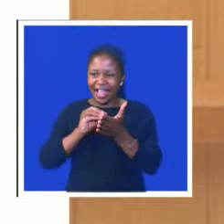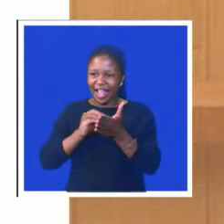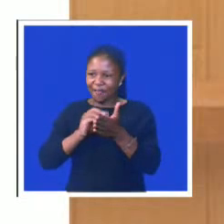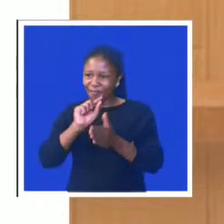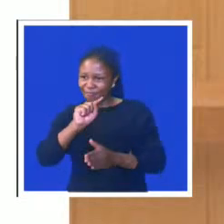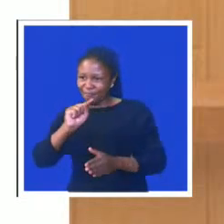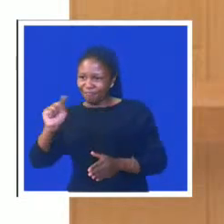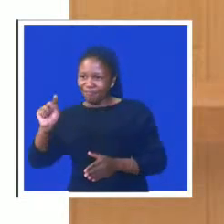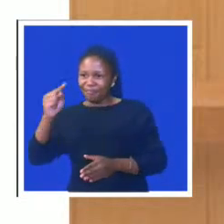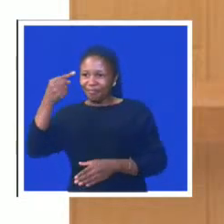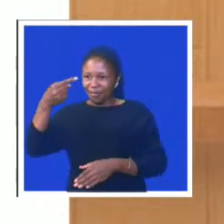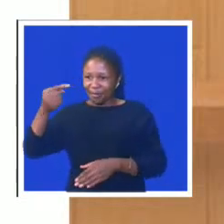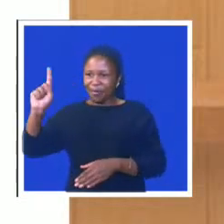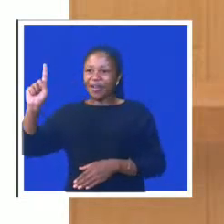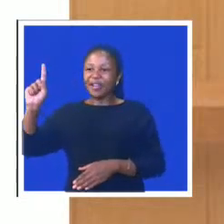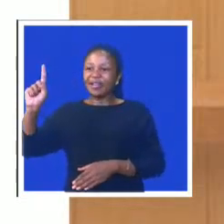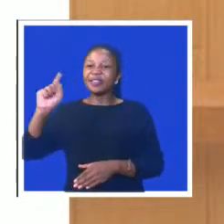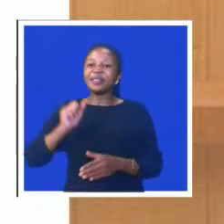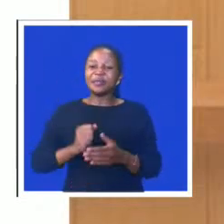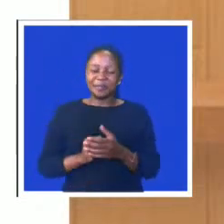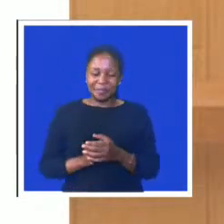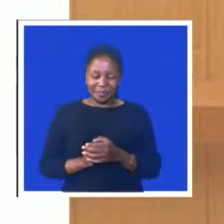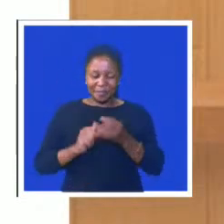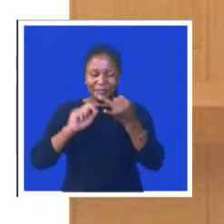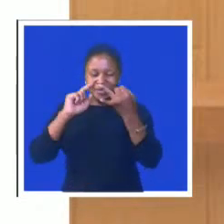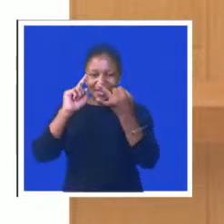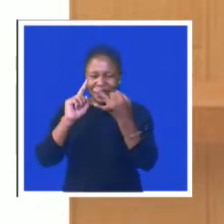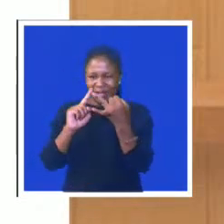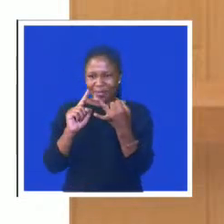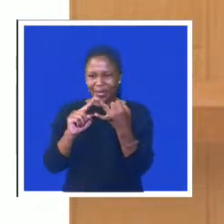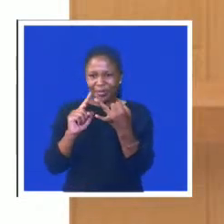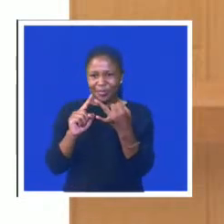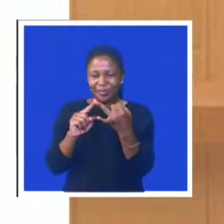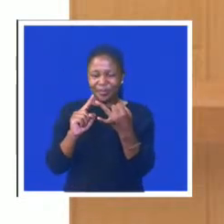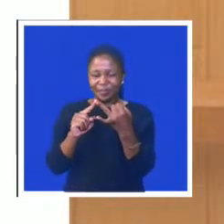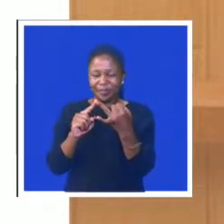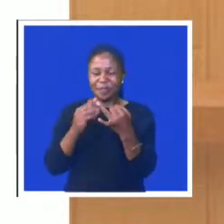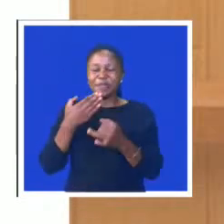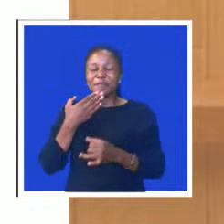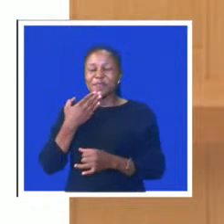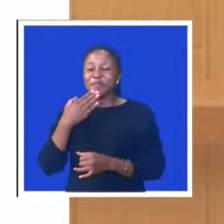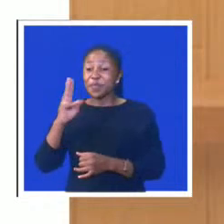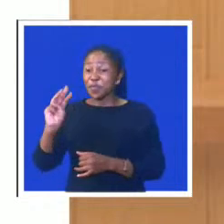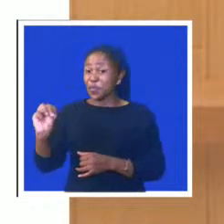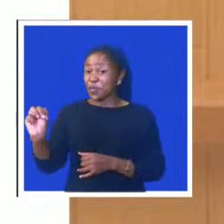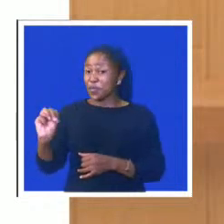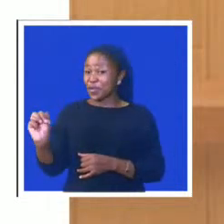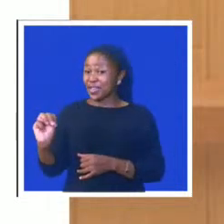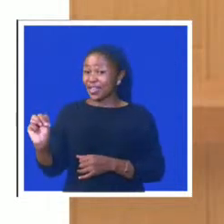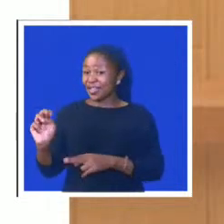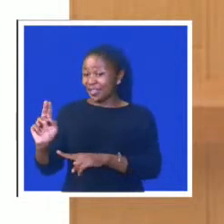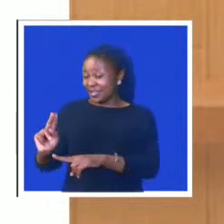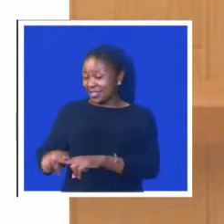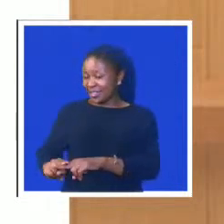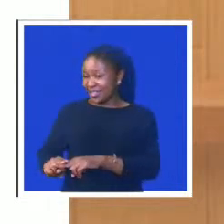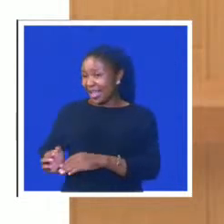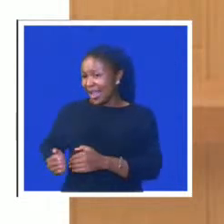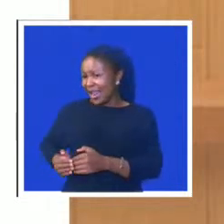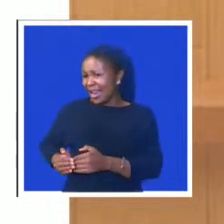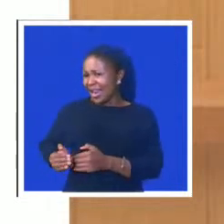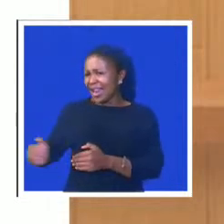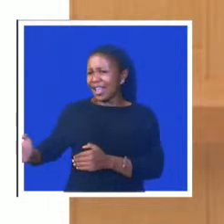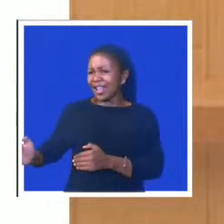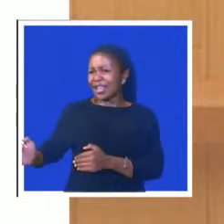Number 2, sentence number 2. Musa is sitting next to Ben. Which word or words are our preposition